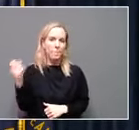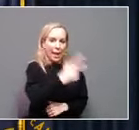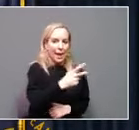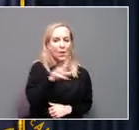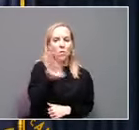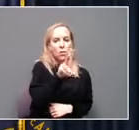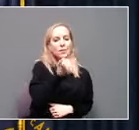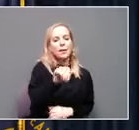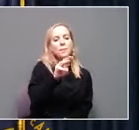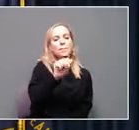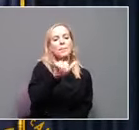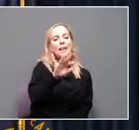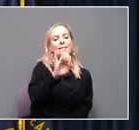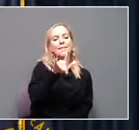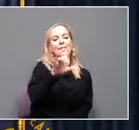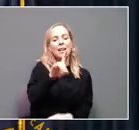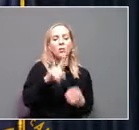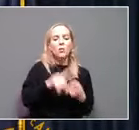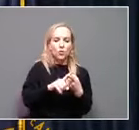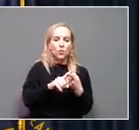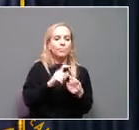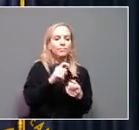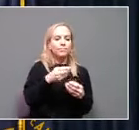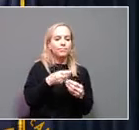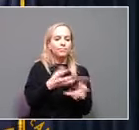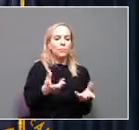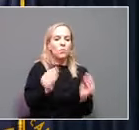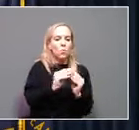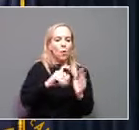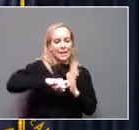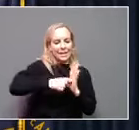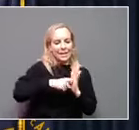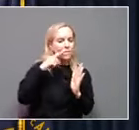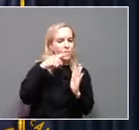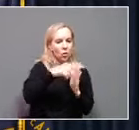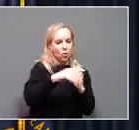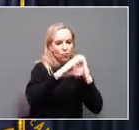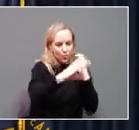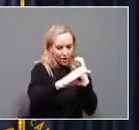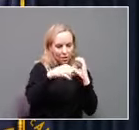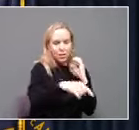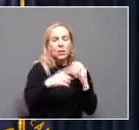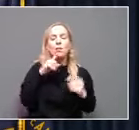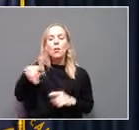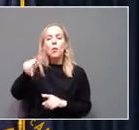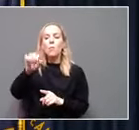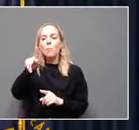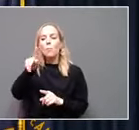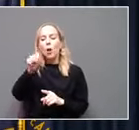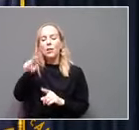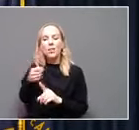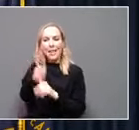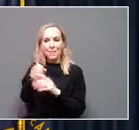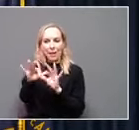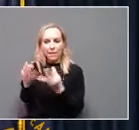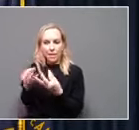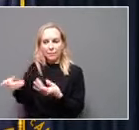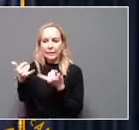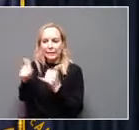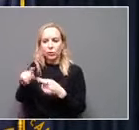hand over some more keys to these travel trailers. At our parks, impacted families continue to transition